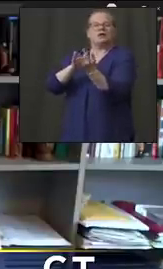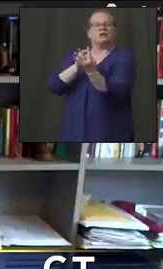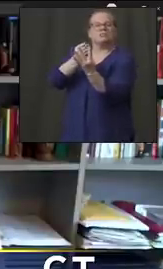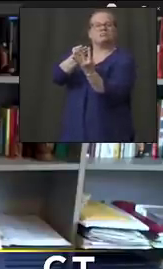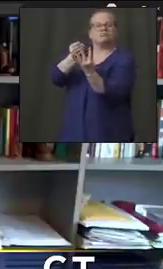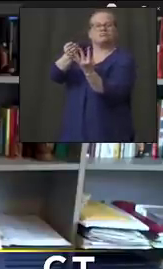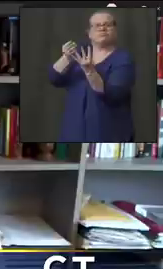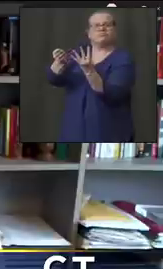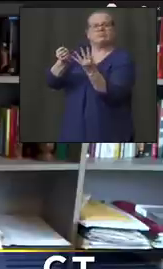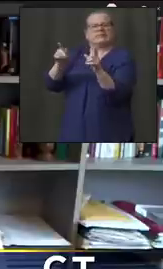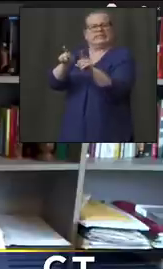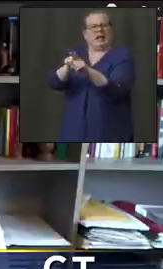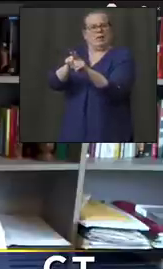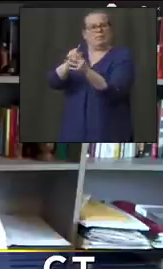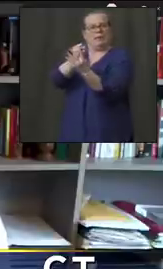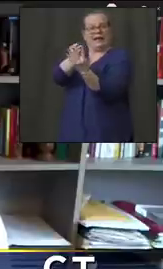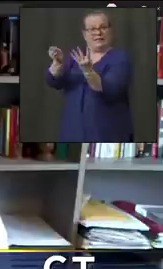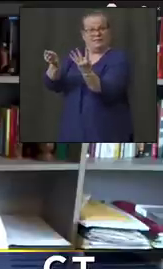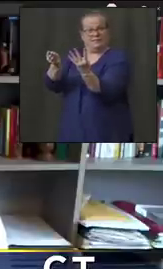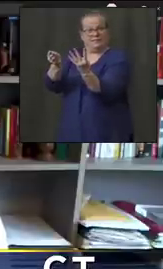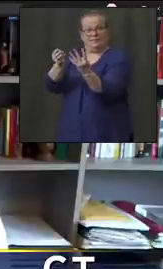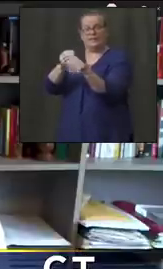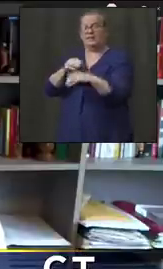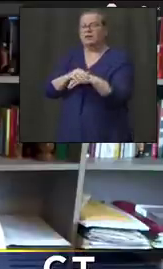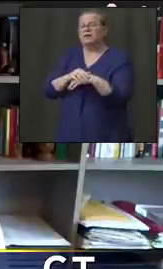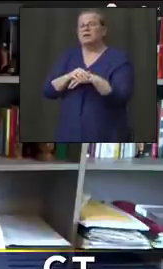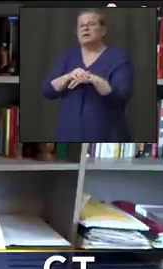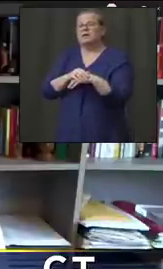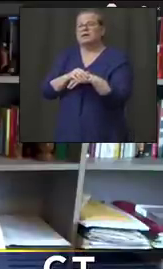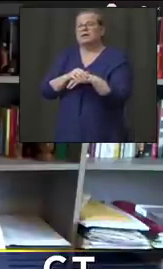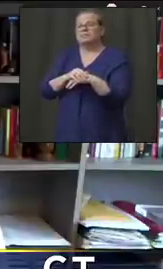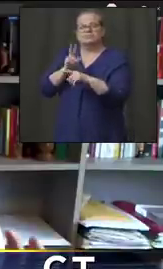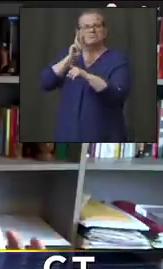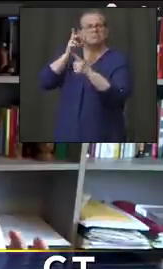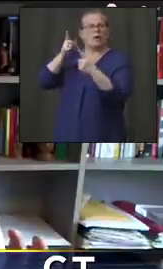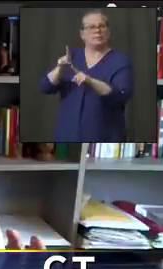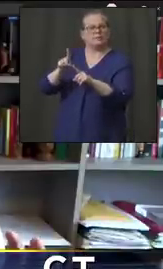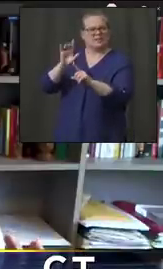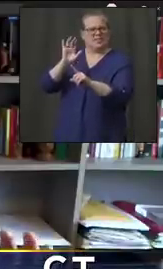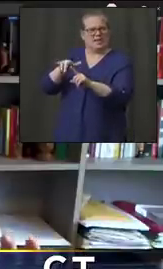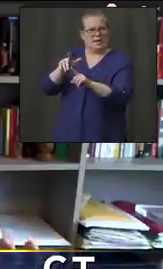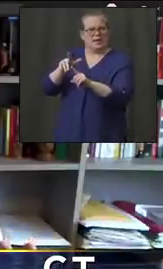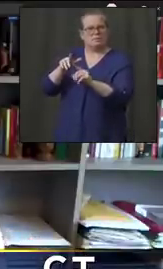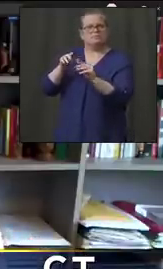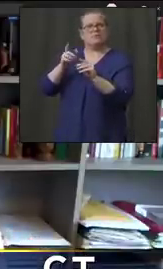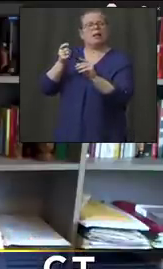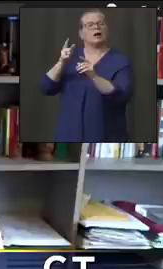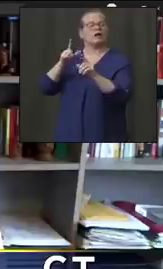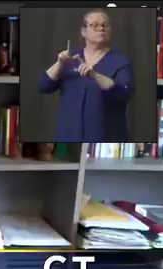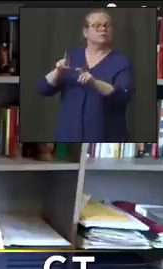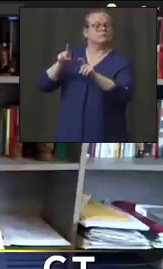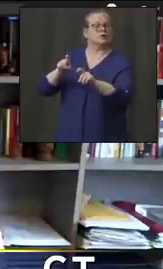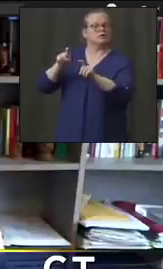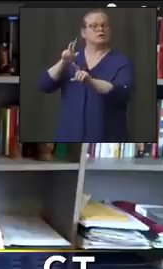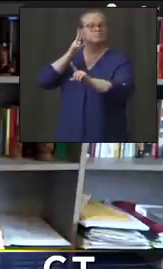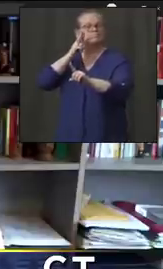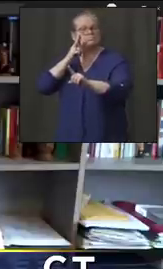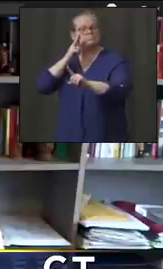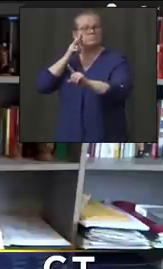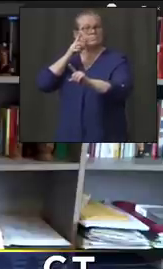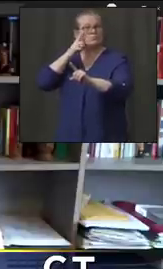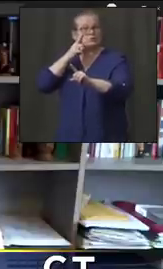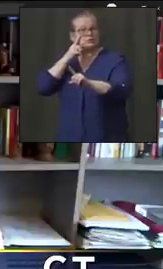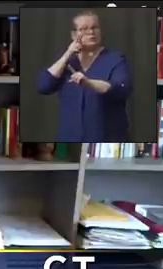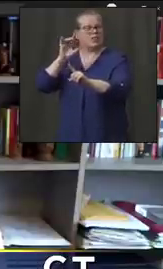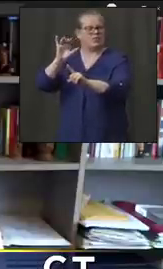call serotherapy. The more rigorous way of doing this is actually what we call a clinical trial, or what we call